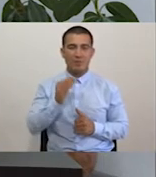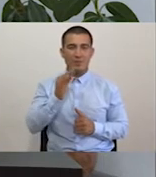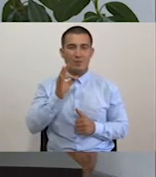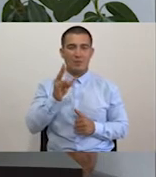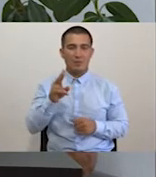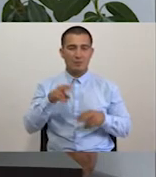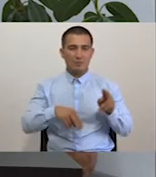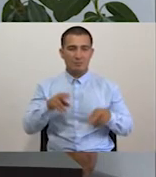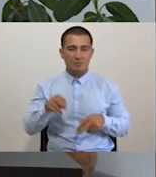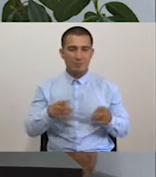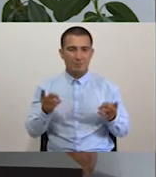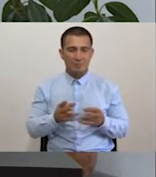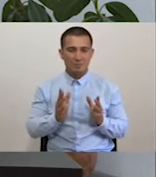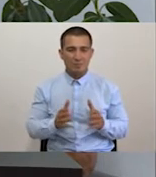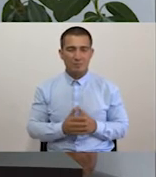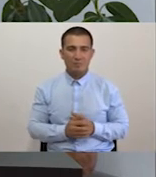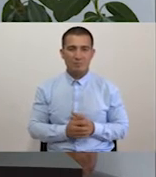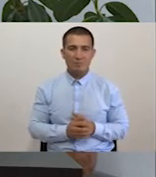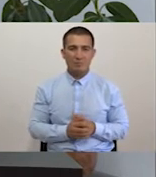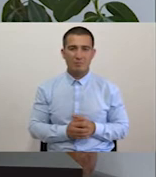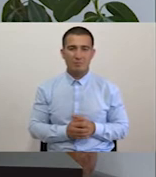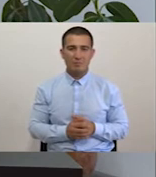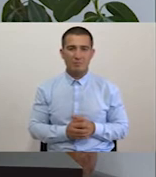foniga berib olamiz.